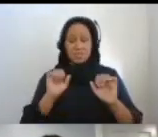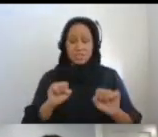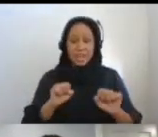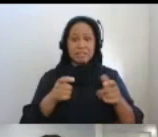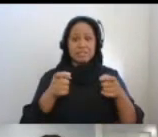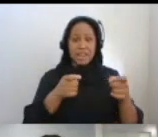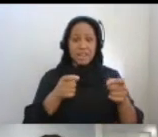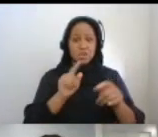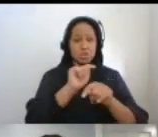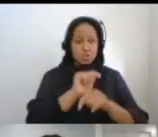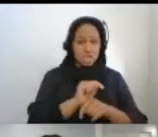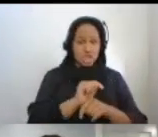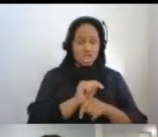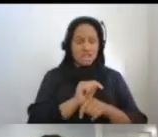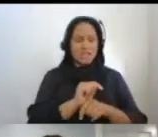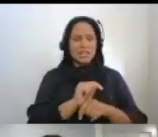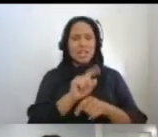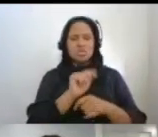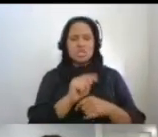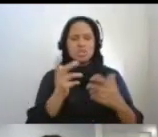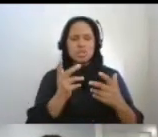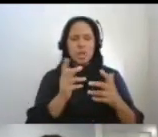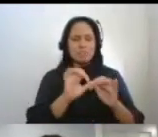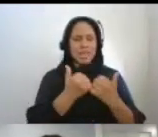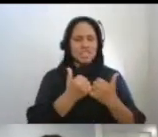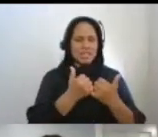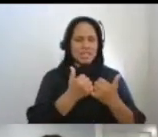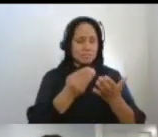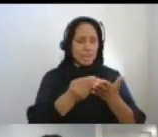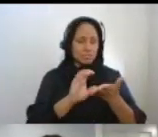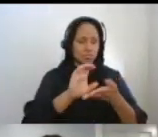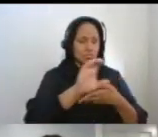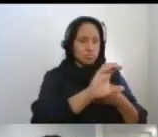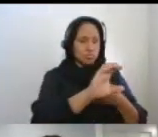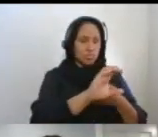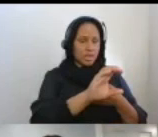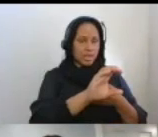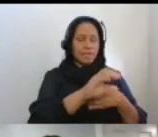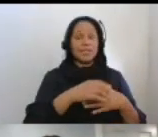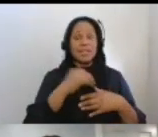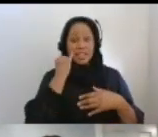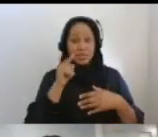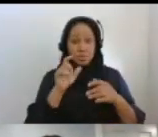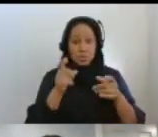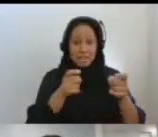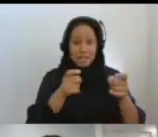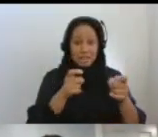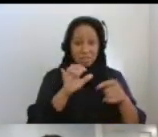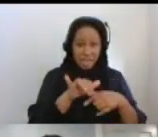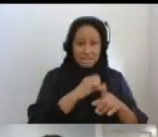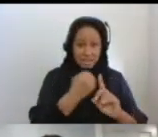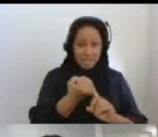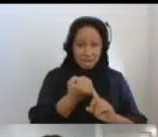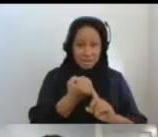where agencies are the ones that really get the money, you don't really see any money. If you can handle that and you can navigate that environment,